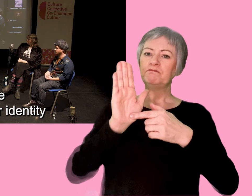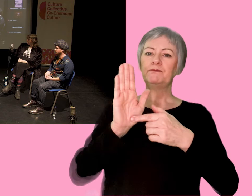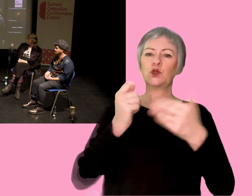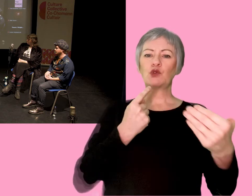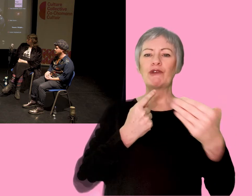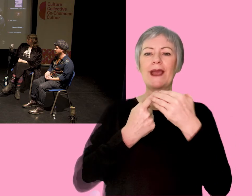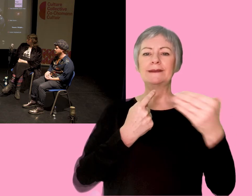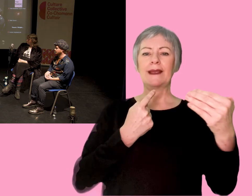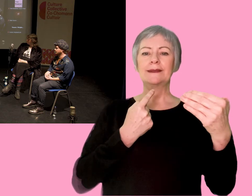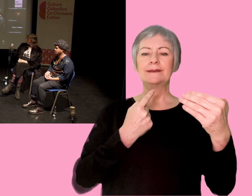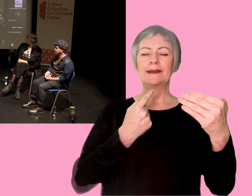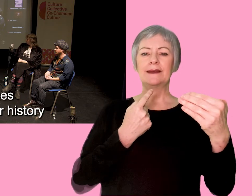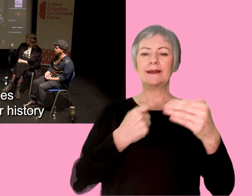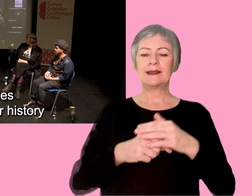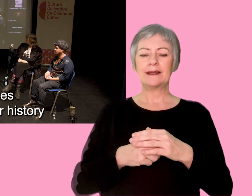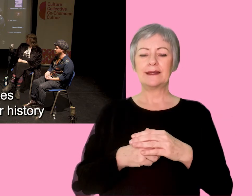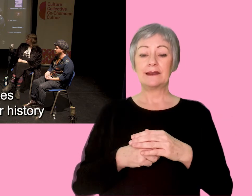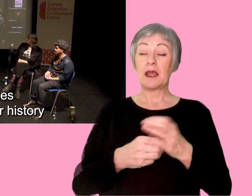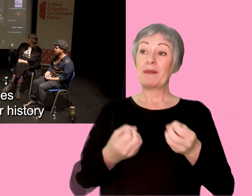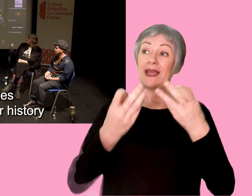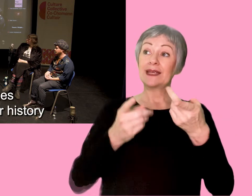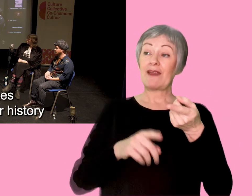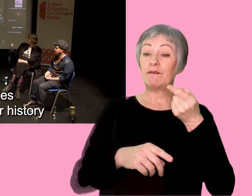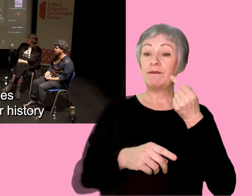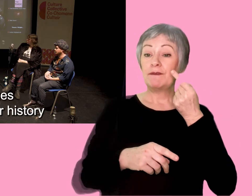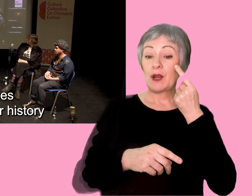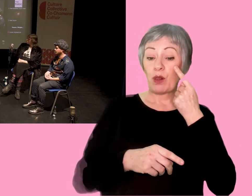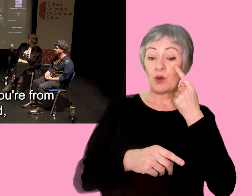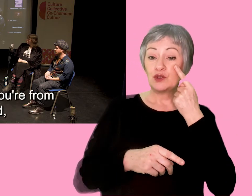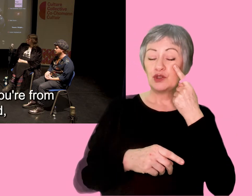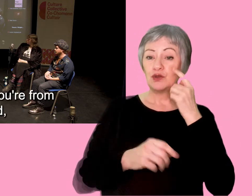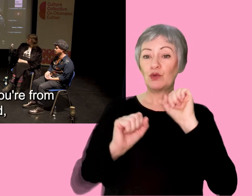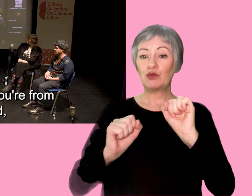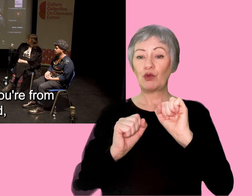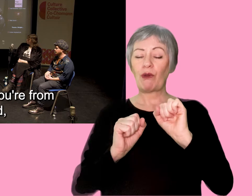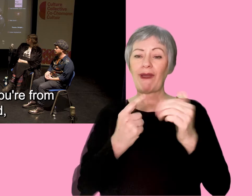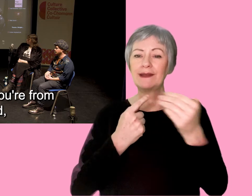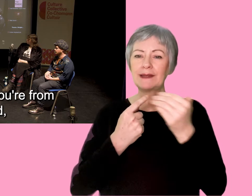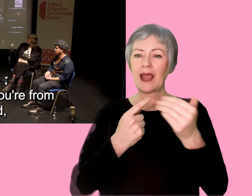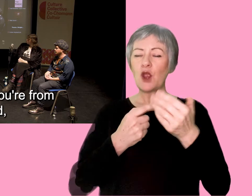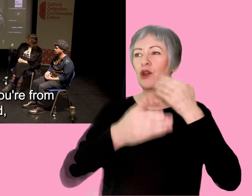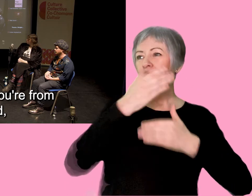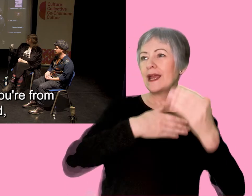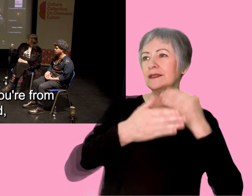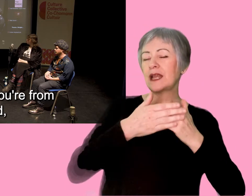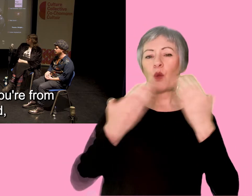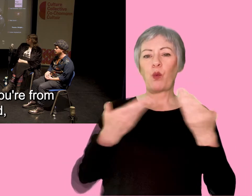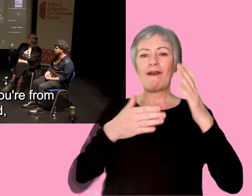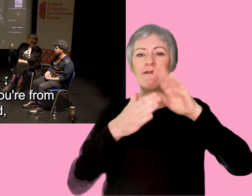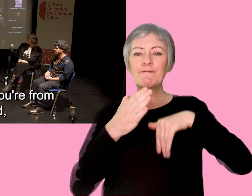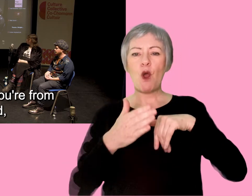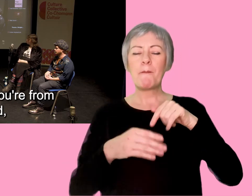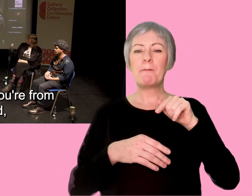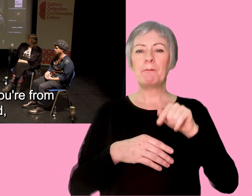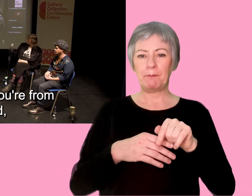identity. And can give clues to your identity or your history or your past or where you're from. And